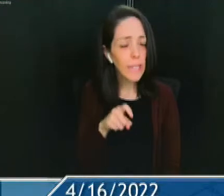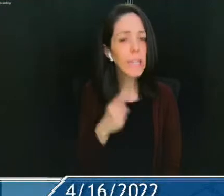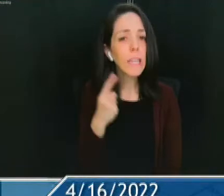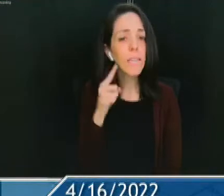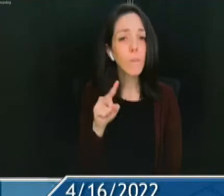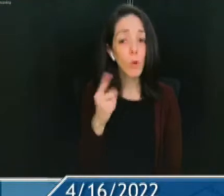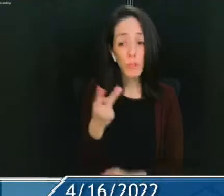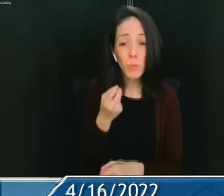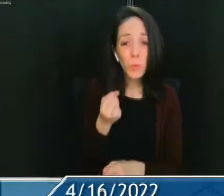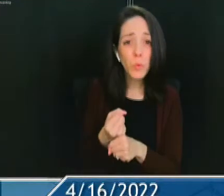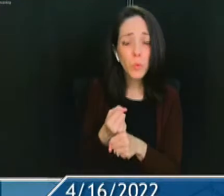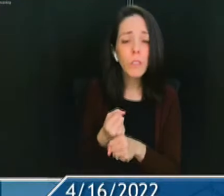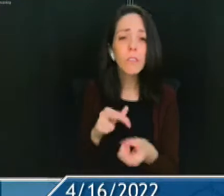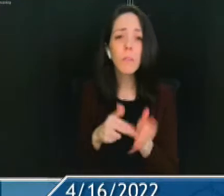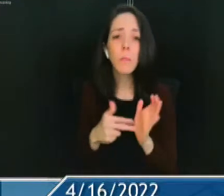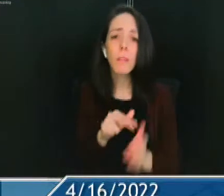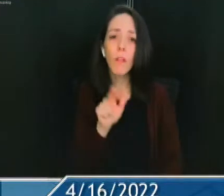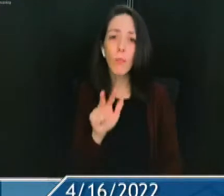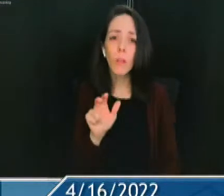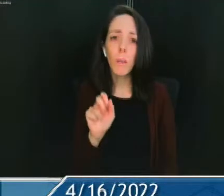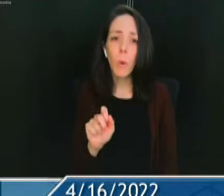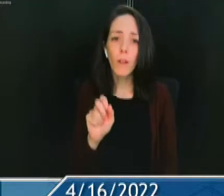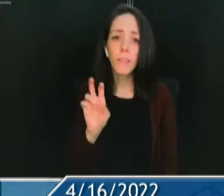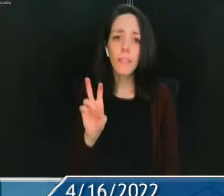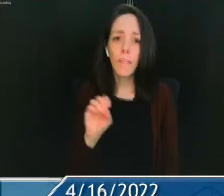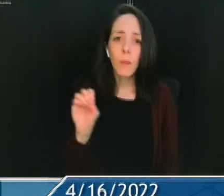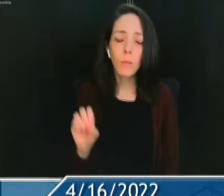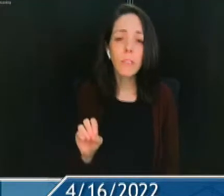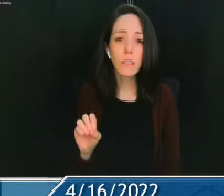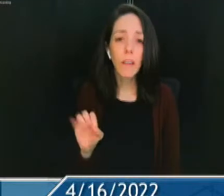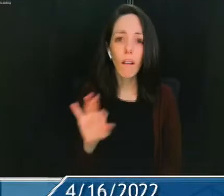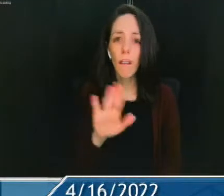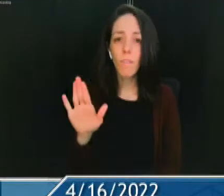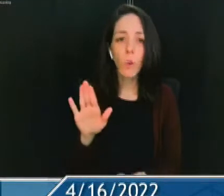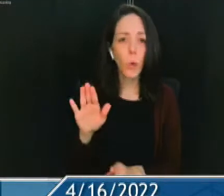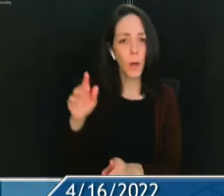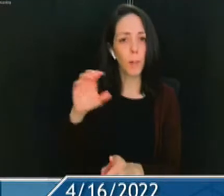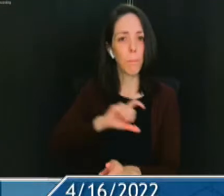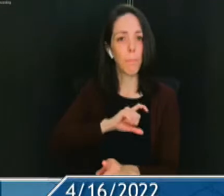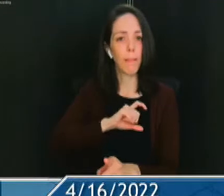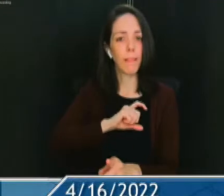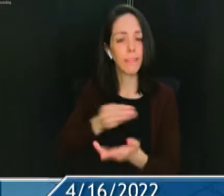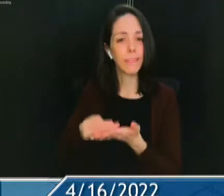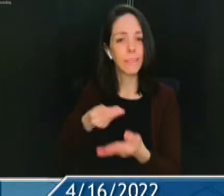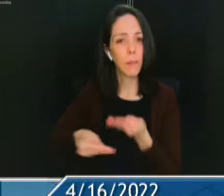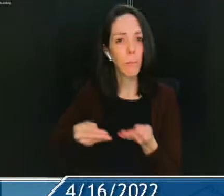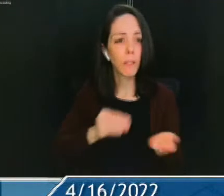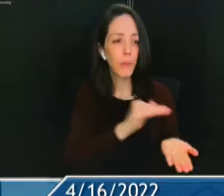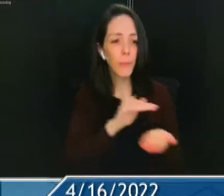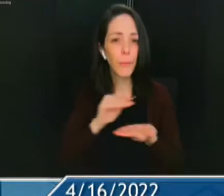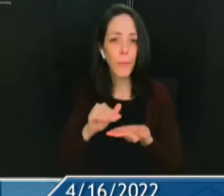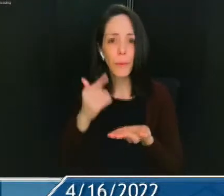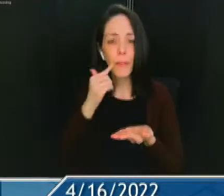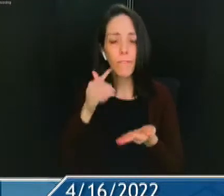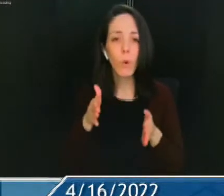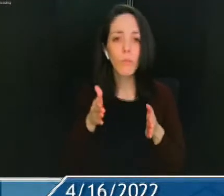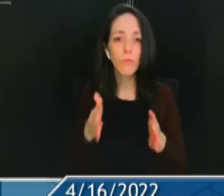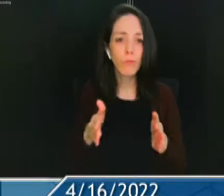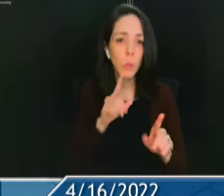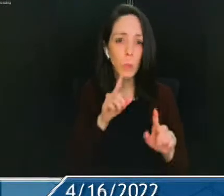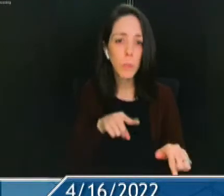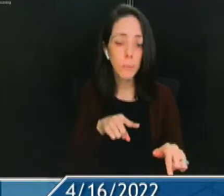is about 3.7% of the total of the Portland Police budget's $240 million latest budget